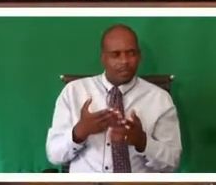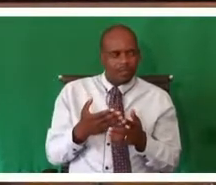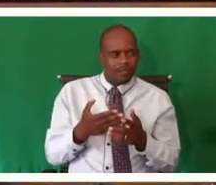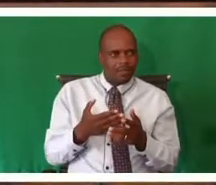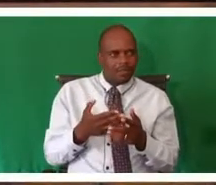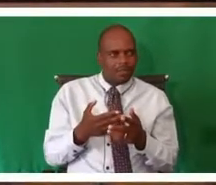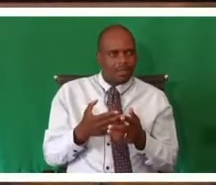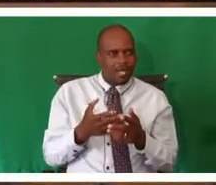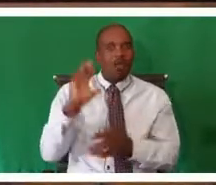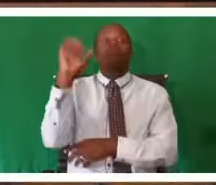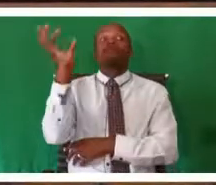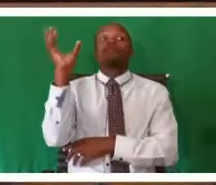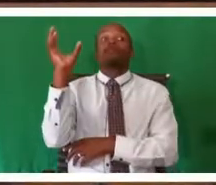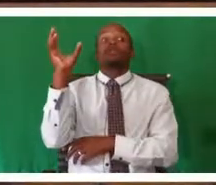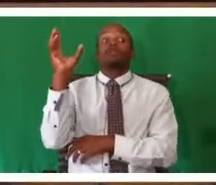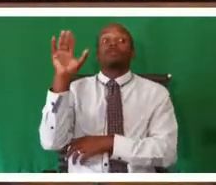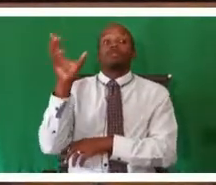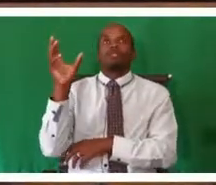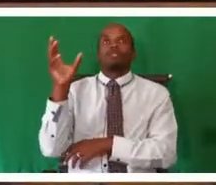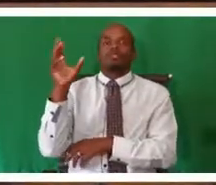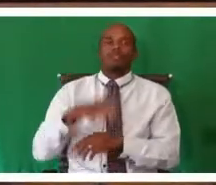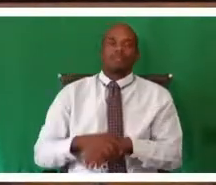Free State. Free State Sun.